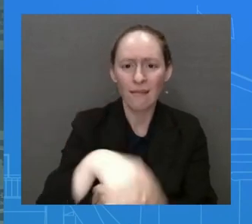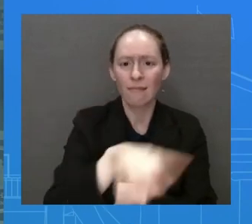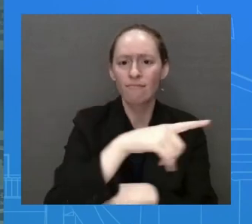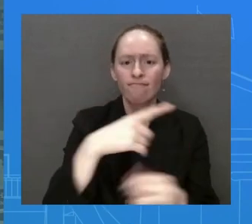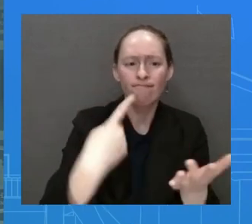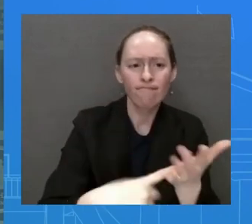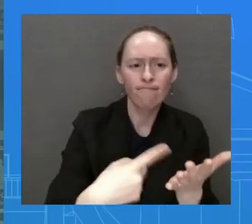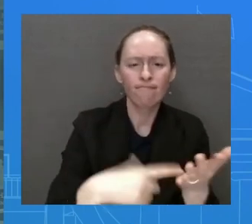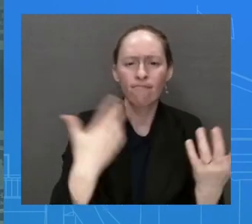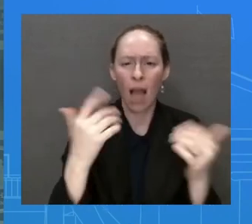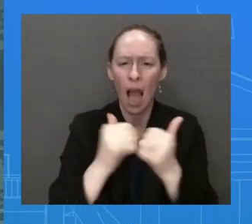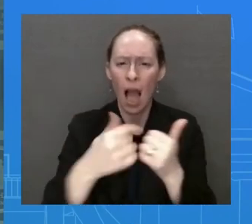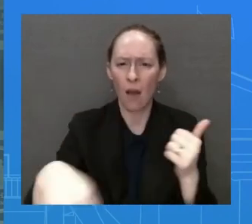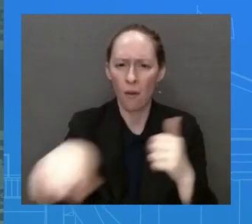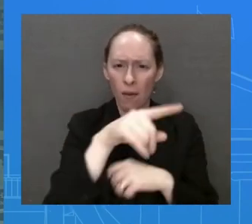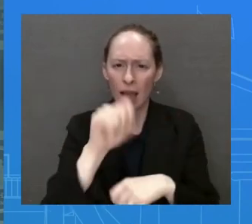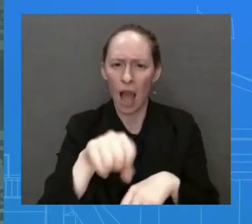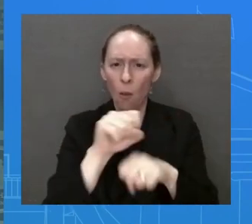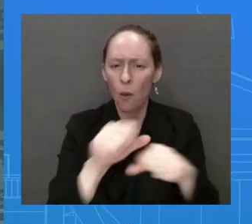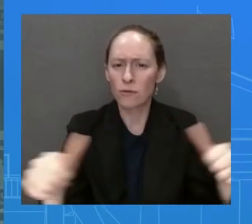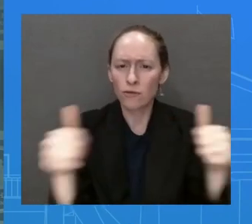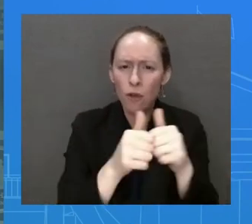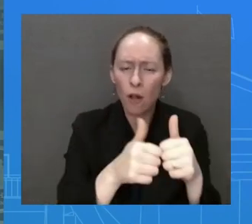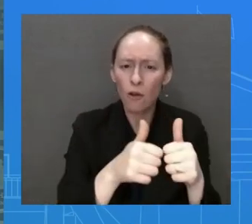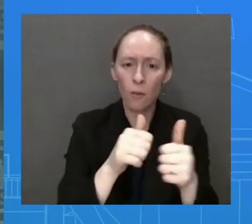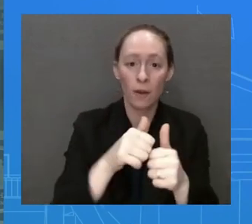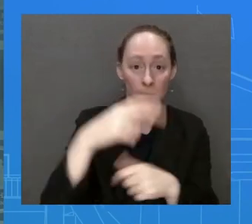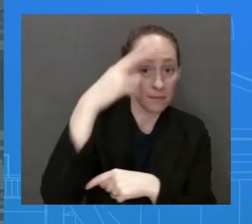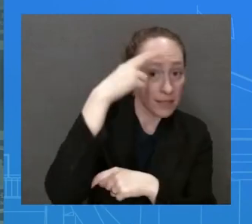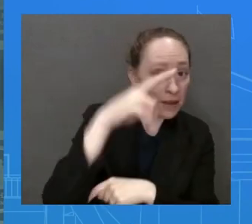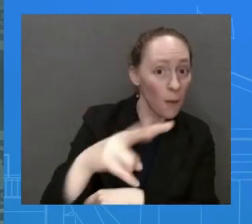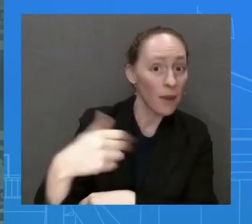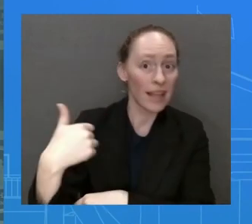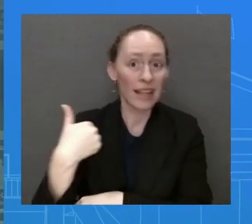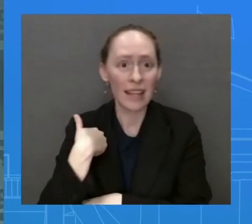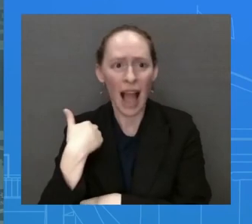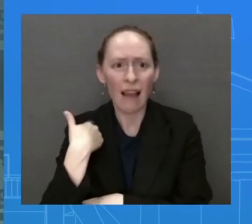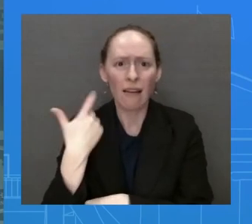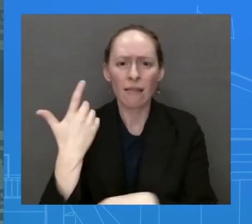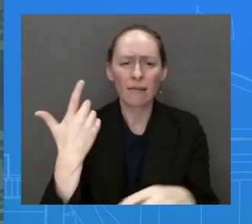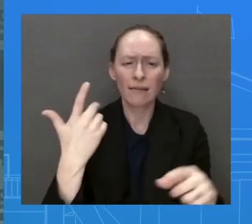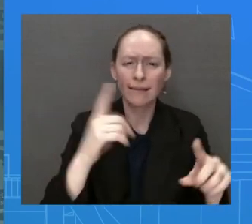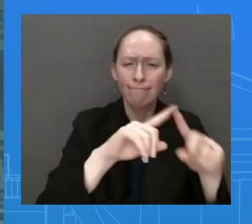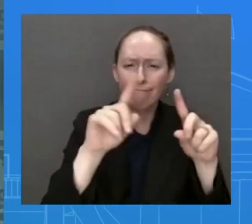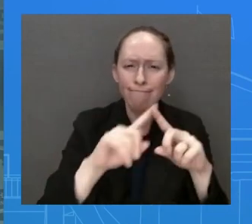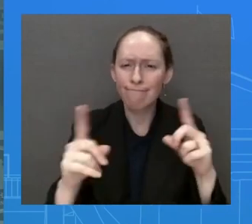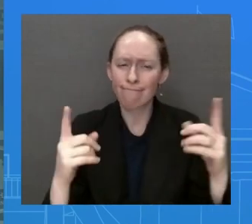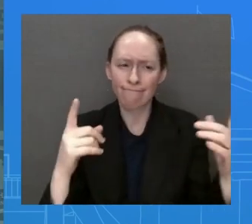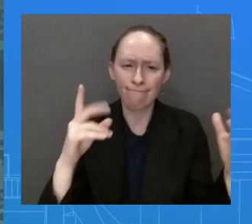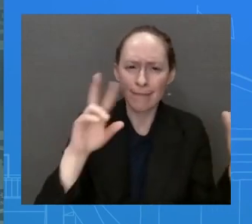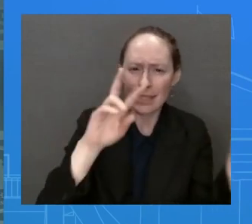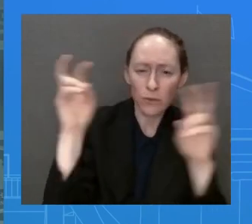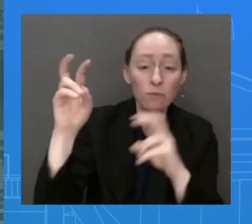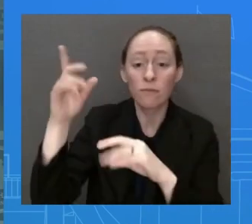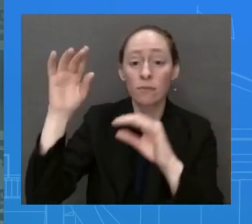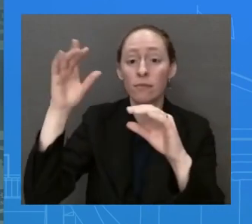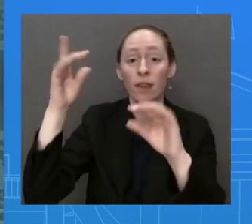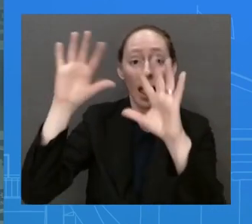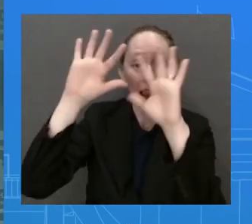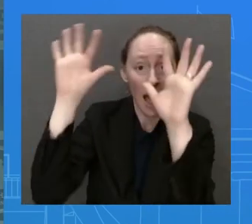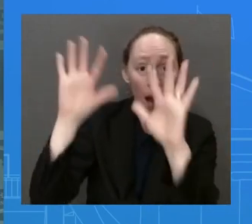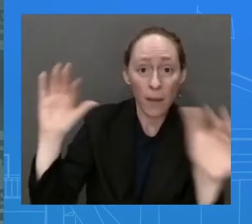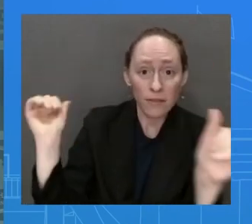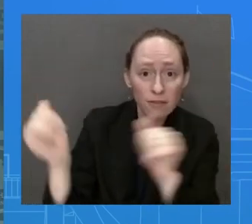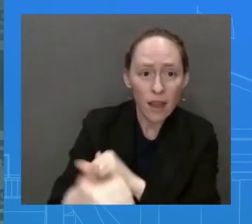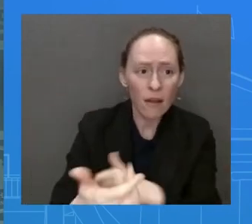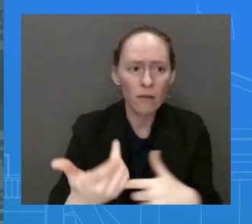people. Challenges like combating climate change, COVID-19 pandemic, and transnational criminal organizations